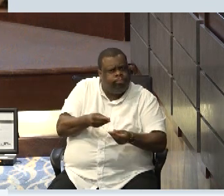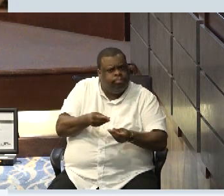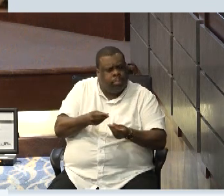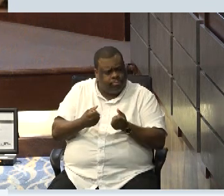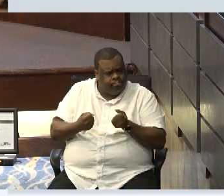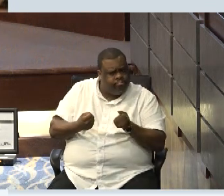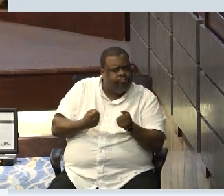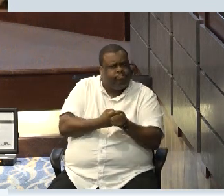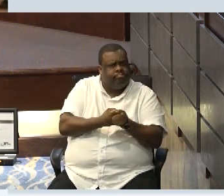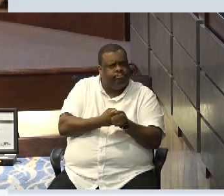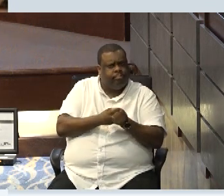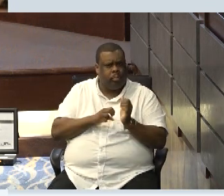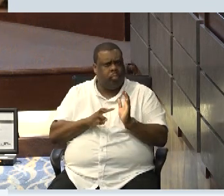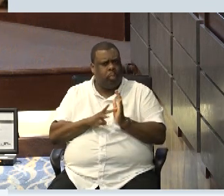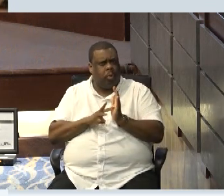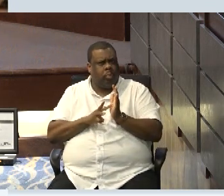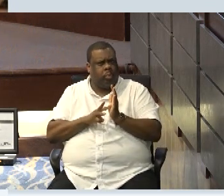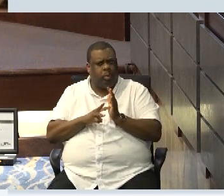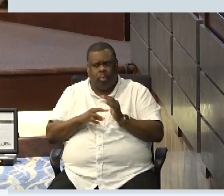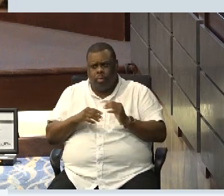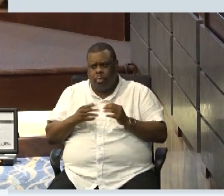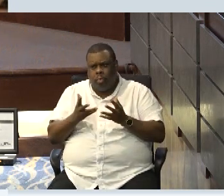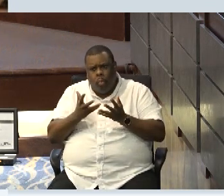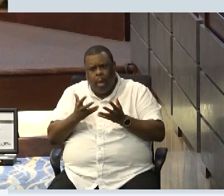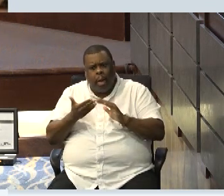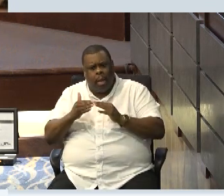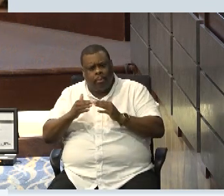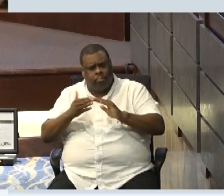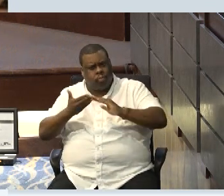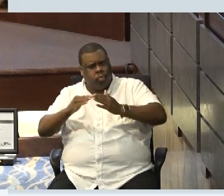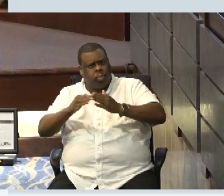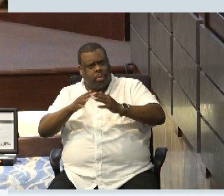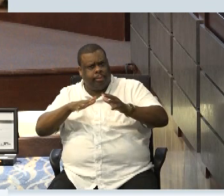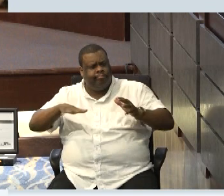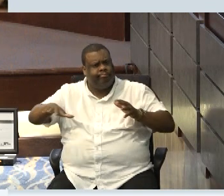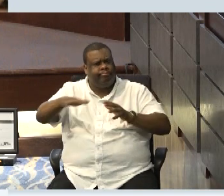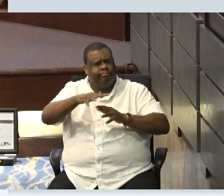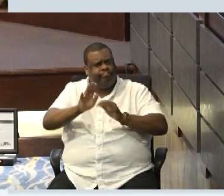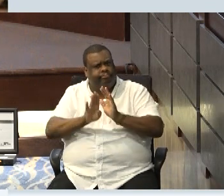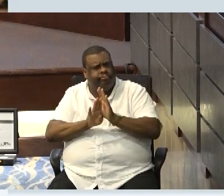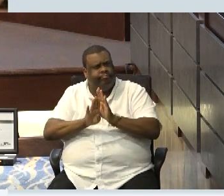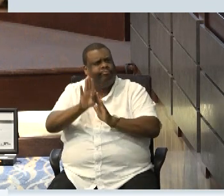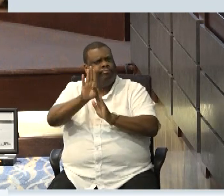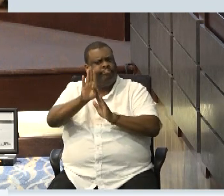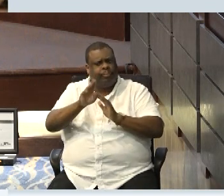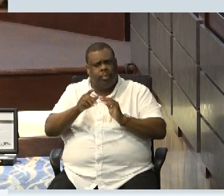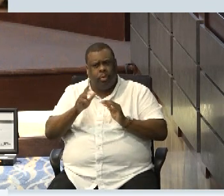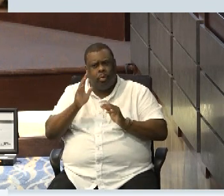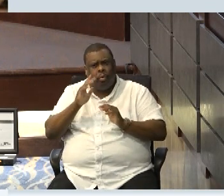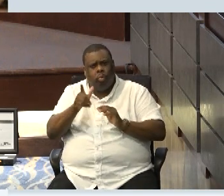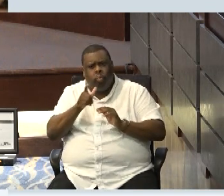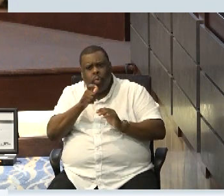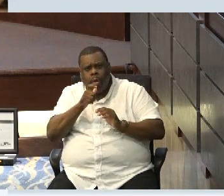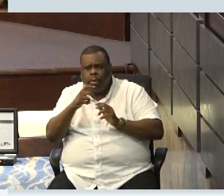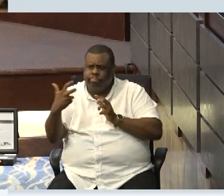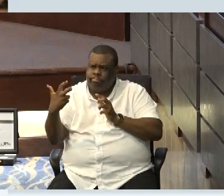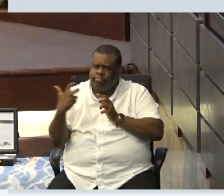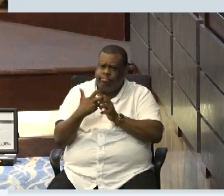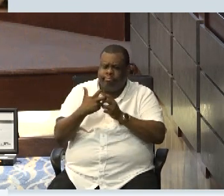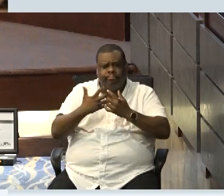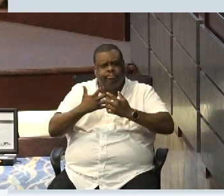us reveal what that is to the community? Who's prepared to collaborate with us on a deep